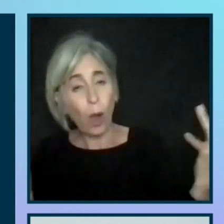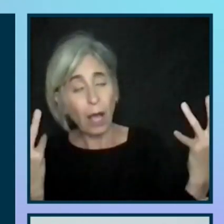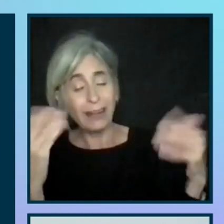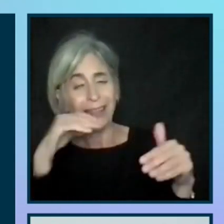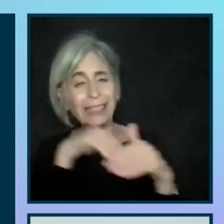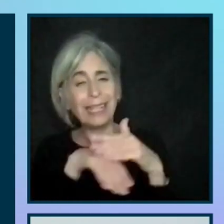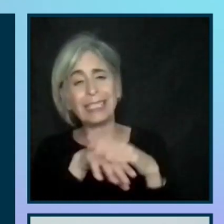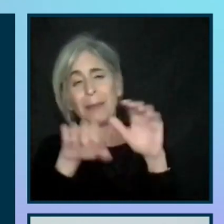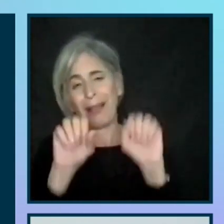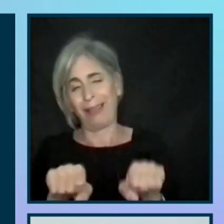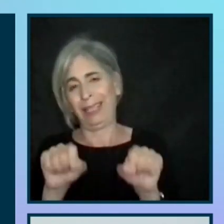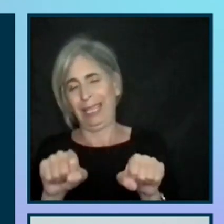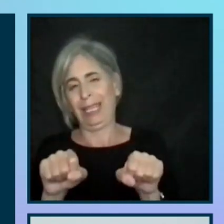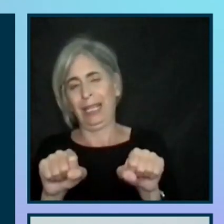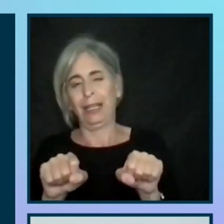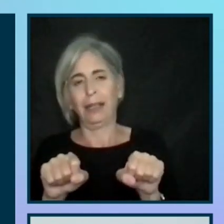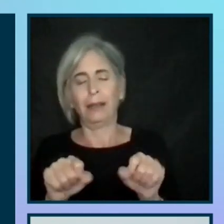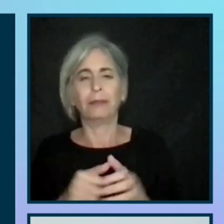way.